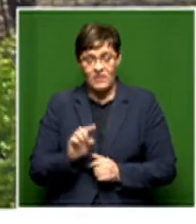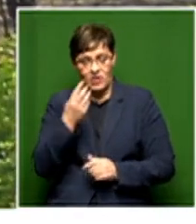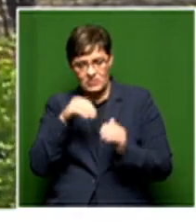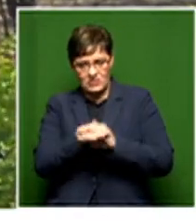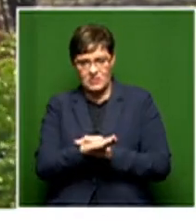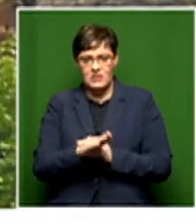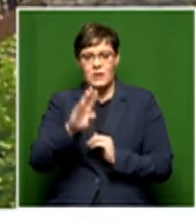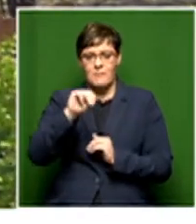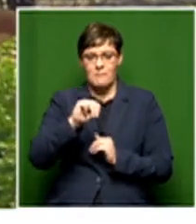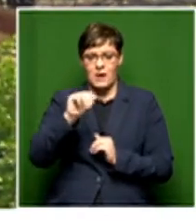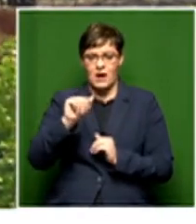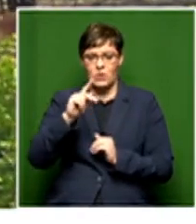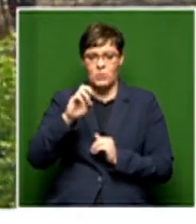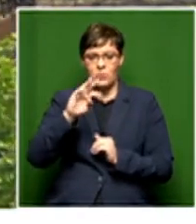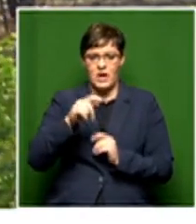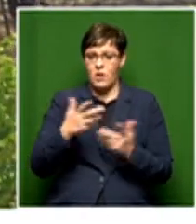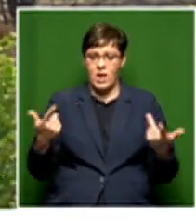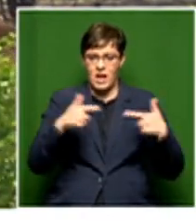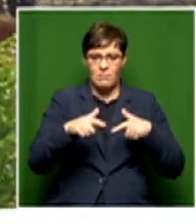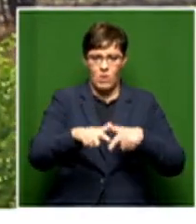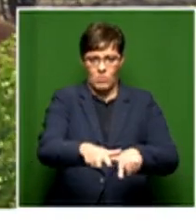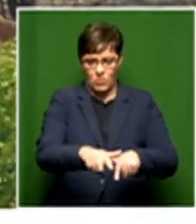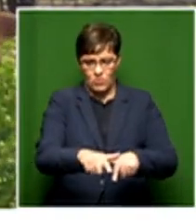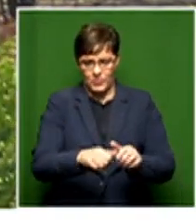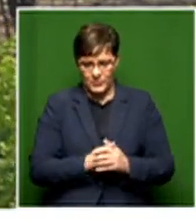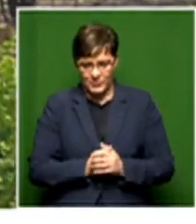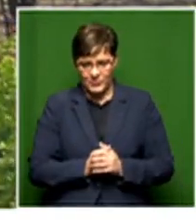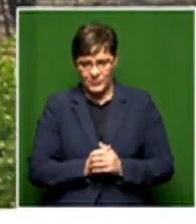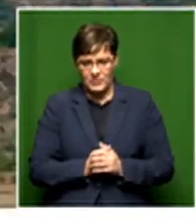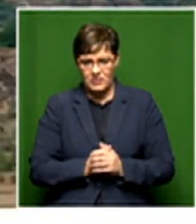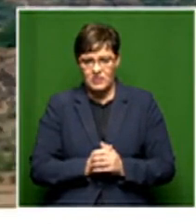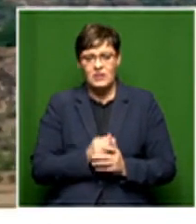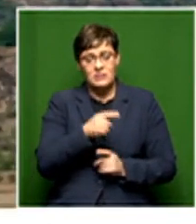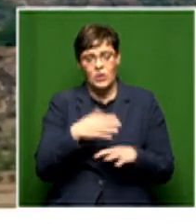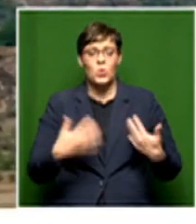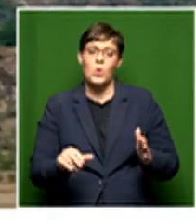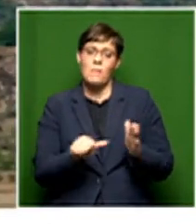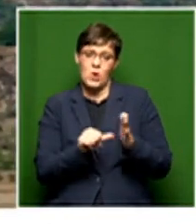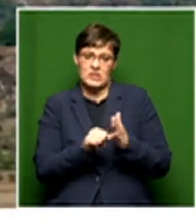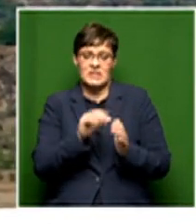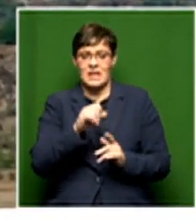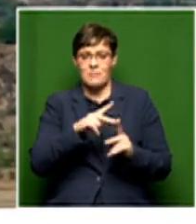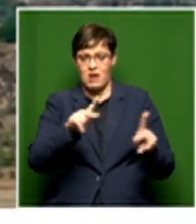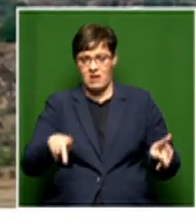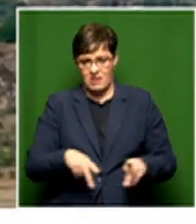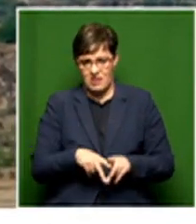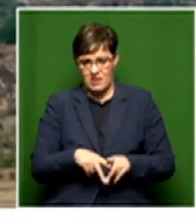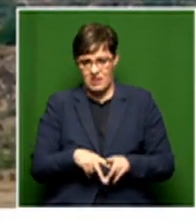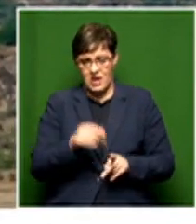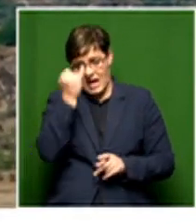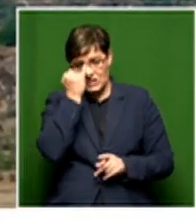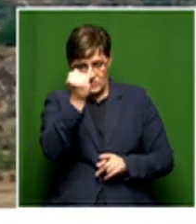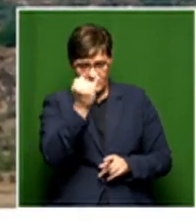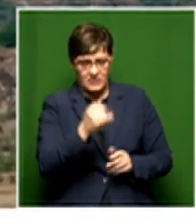the Mapungubwe National Park in Limpopo. Sanparks Week is a very important concept at the South African National Parks,